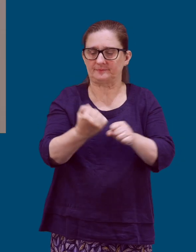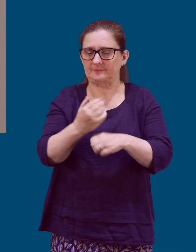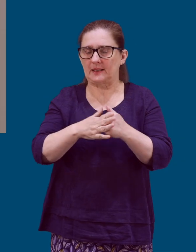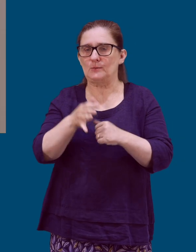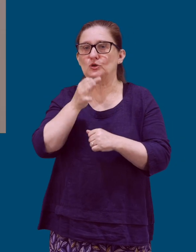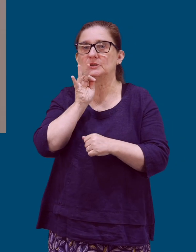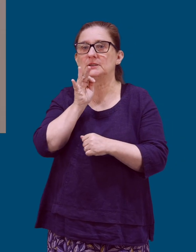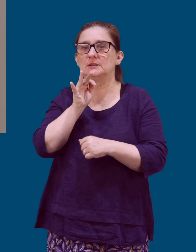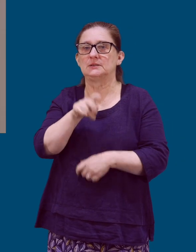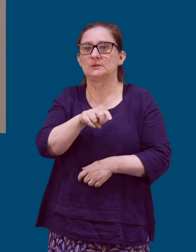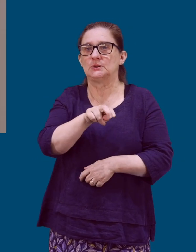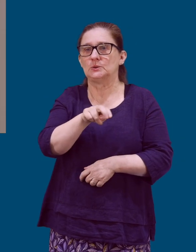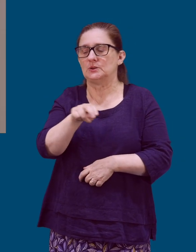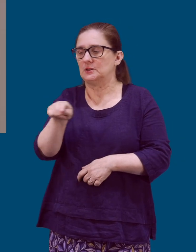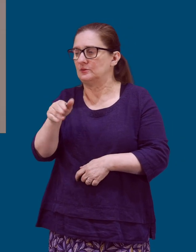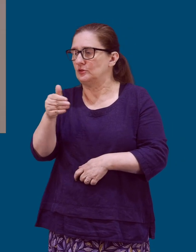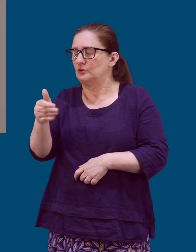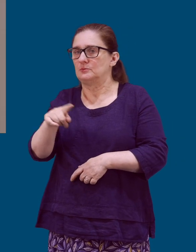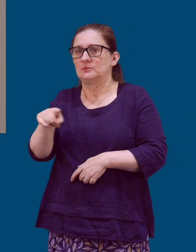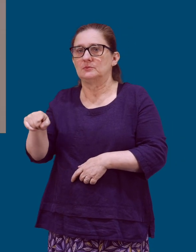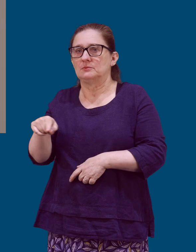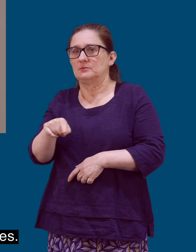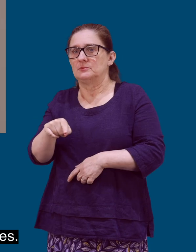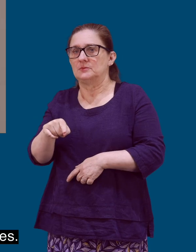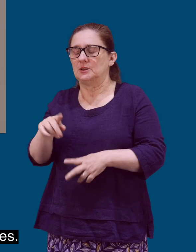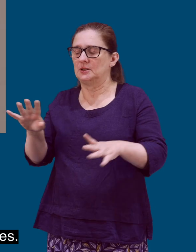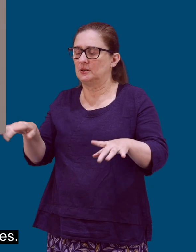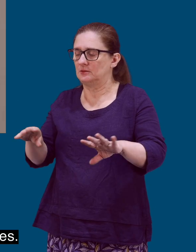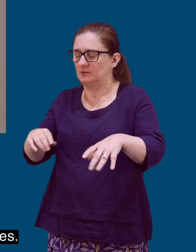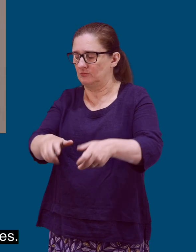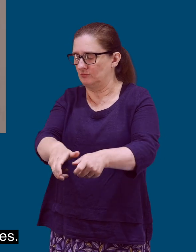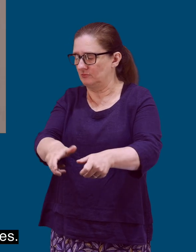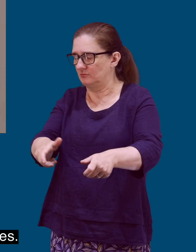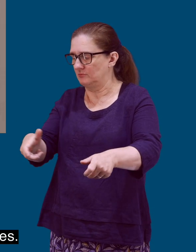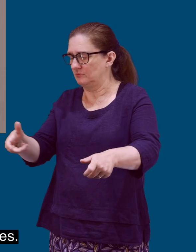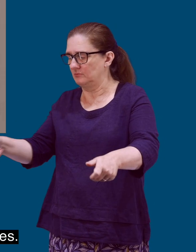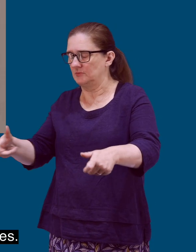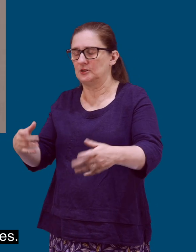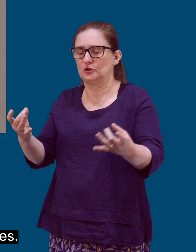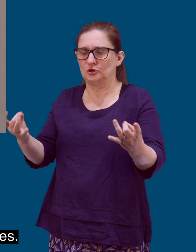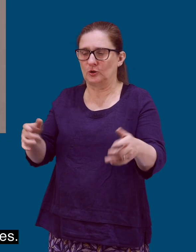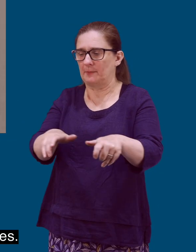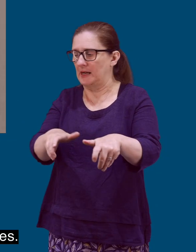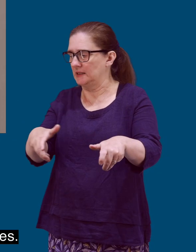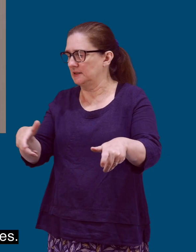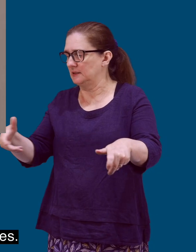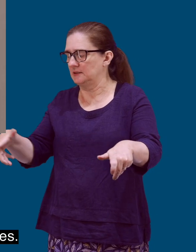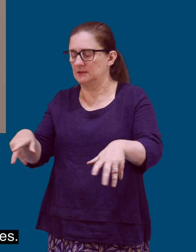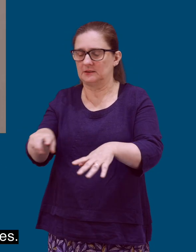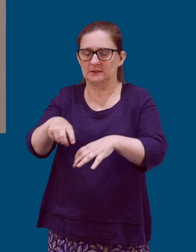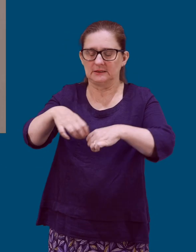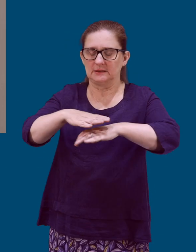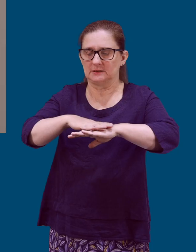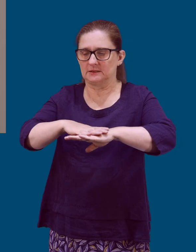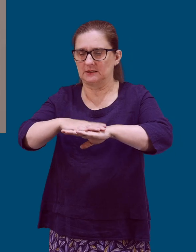front room slowly. Unfurl yoga mat slowly, sit down. Lie down. Think about